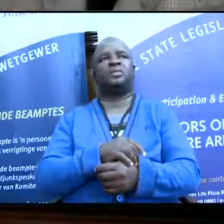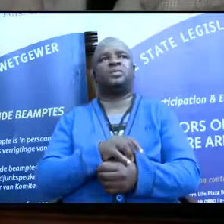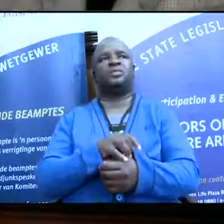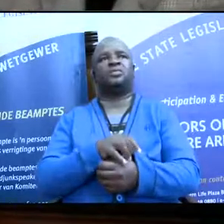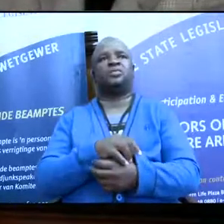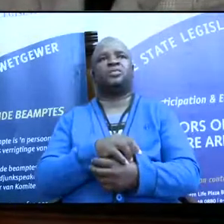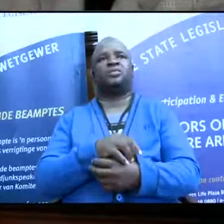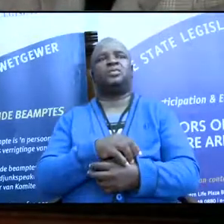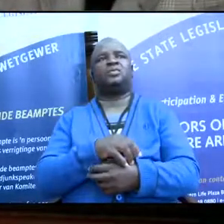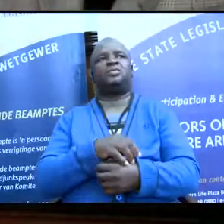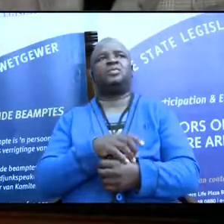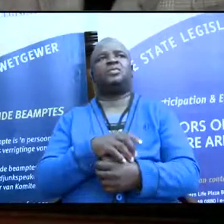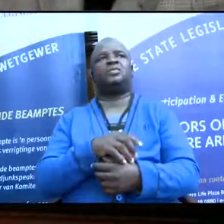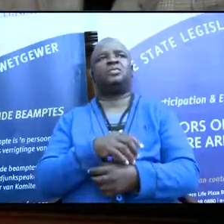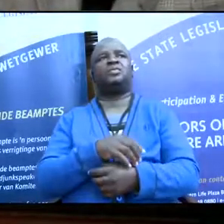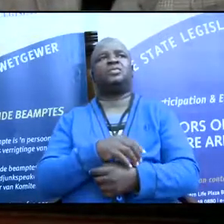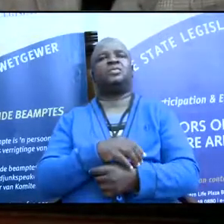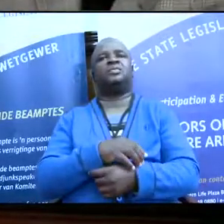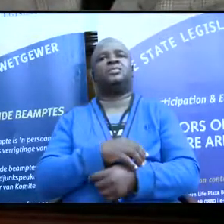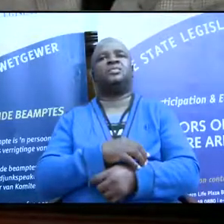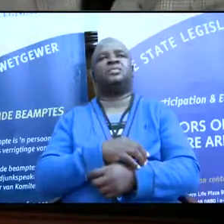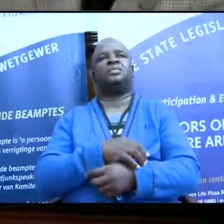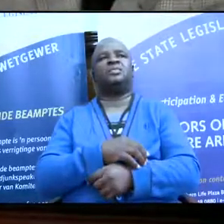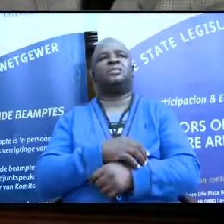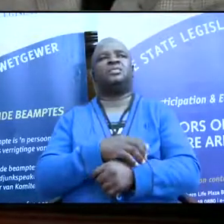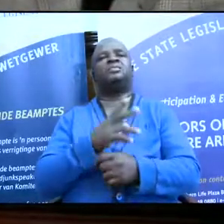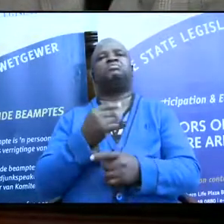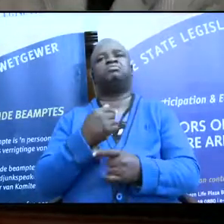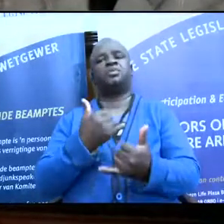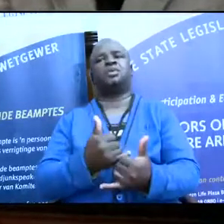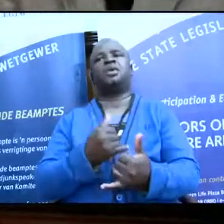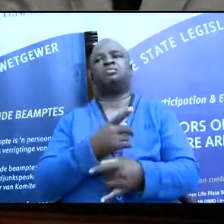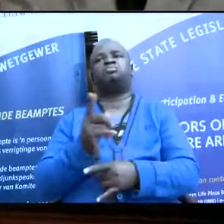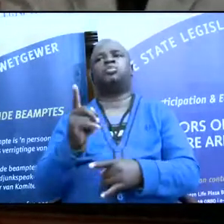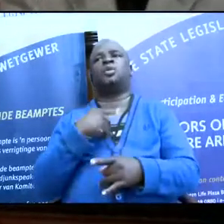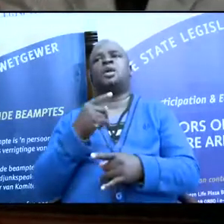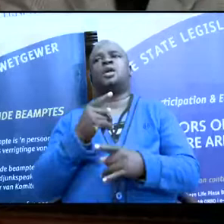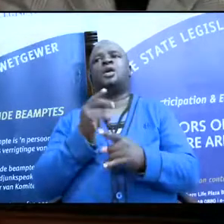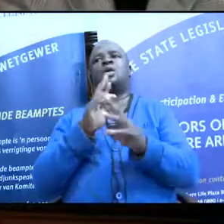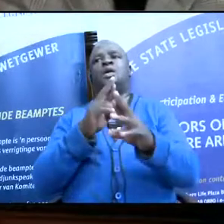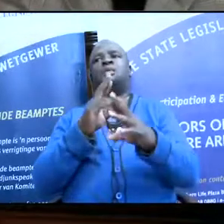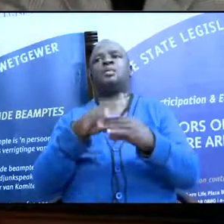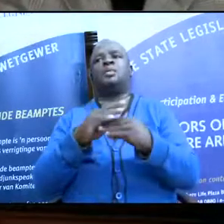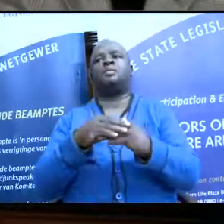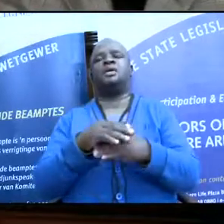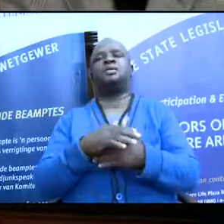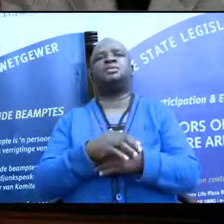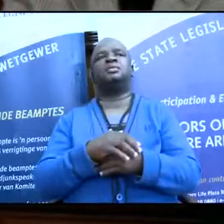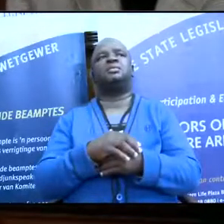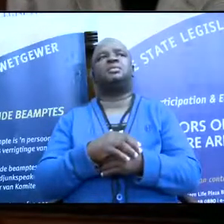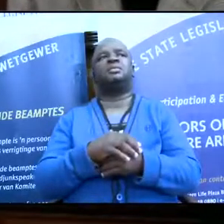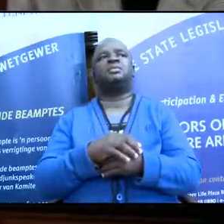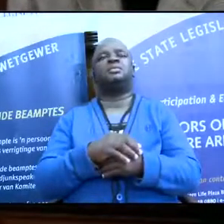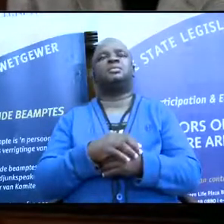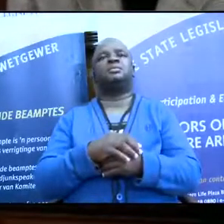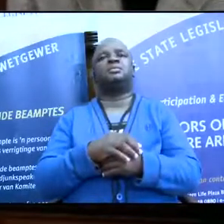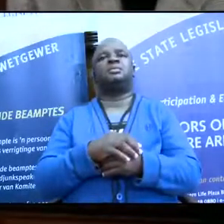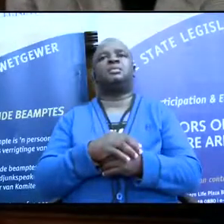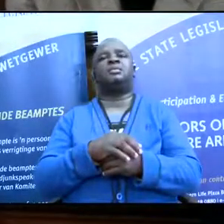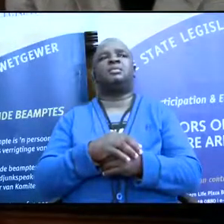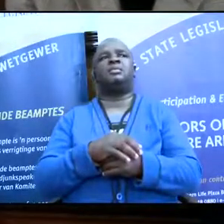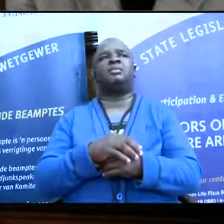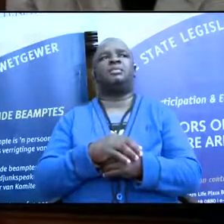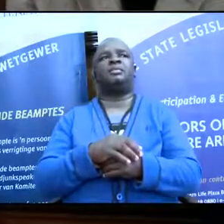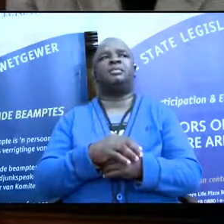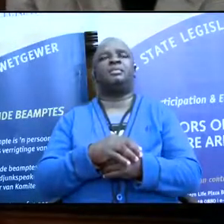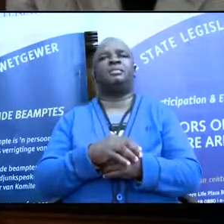uh today i'm going to call you honorable members as i used to when i'm standing here i